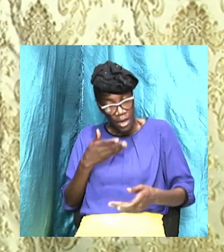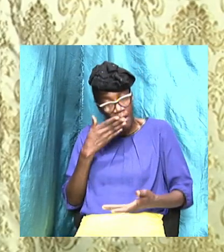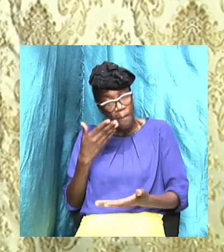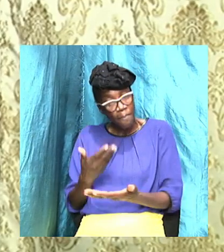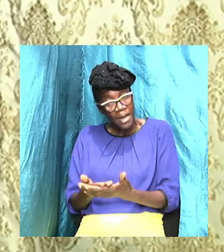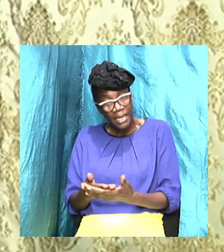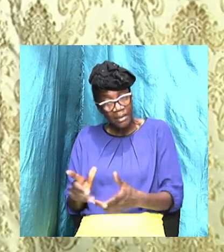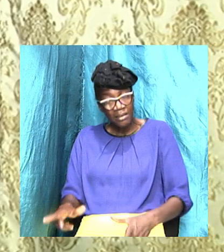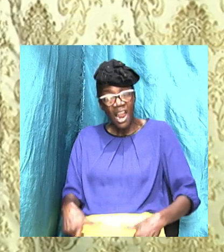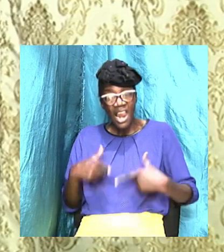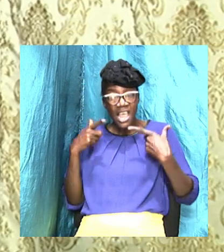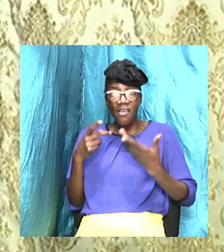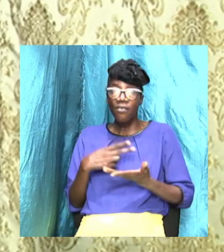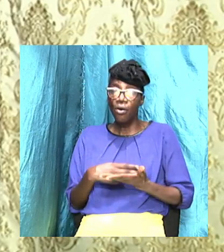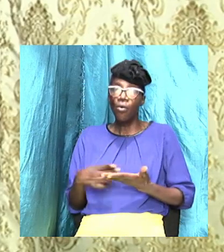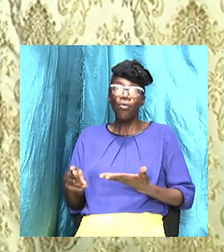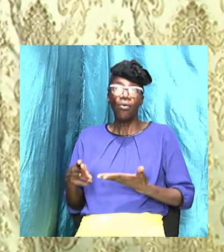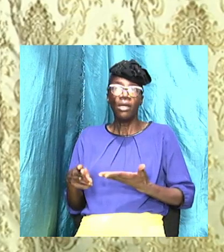live holy.